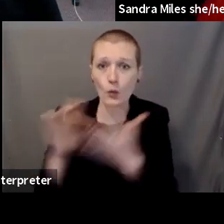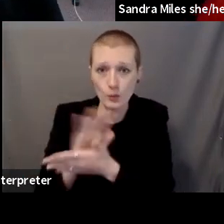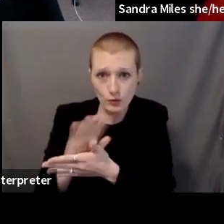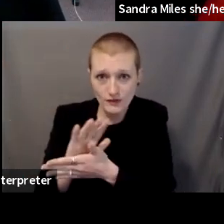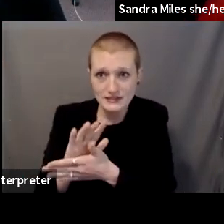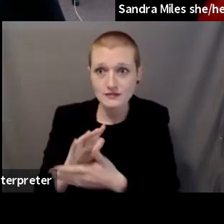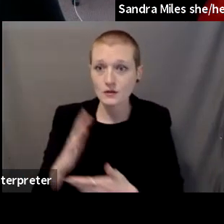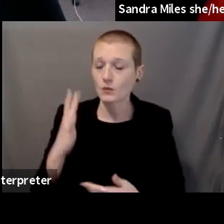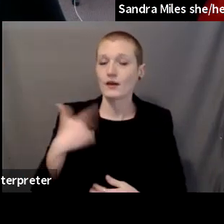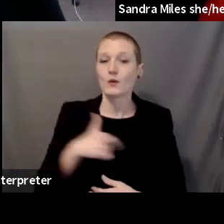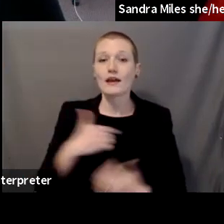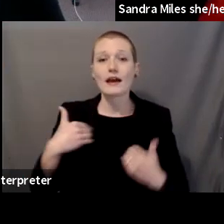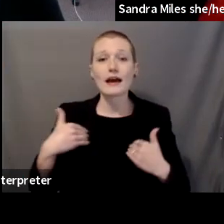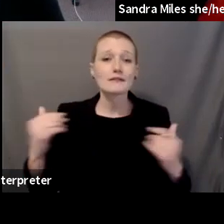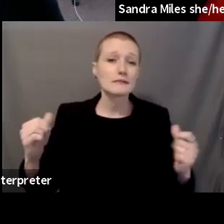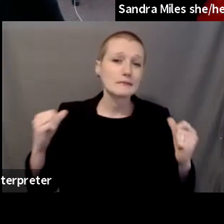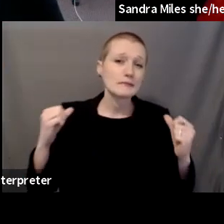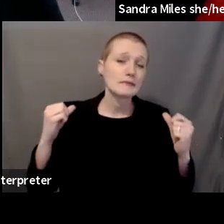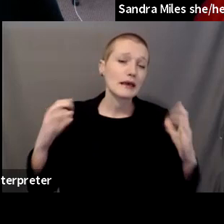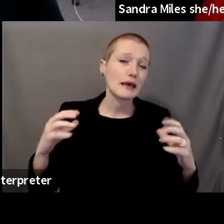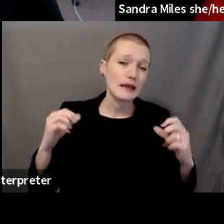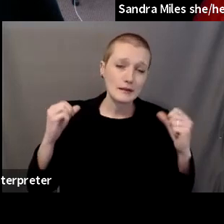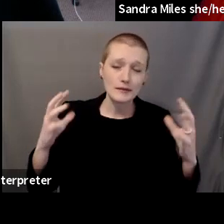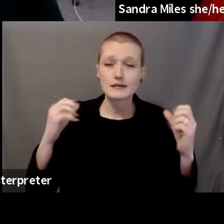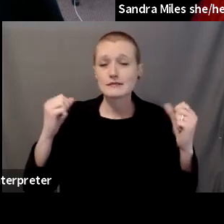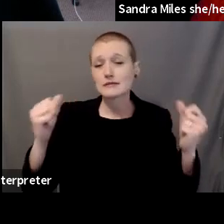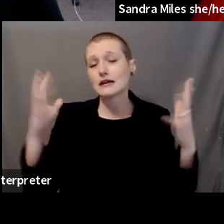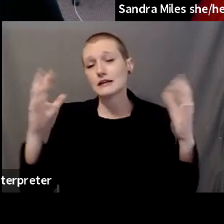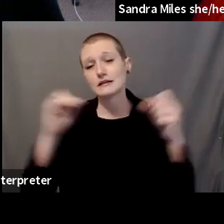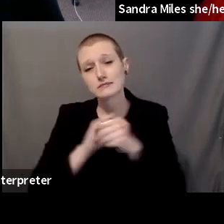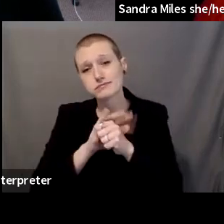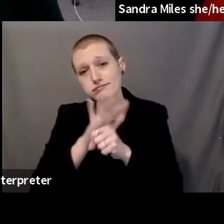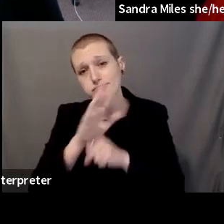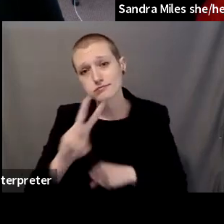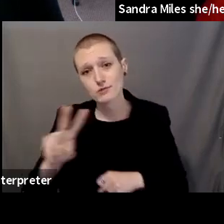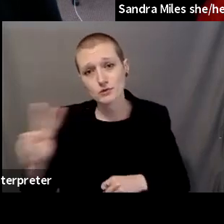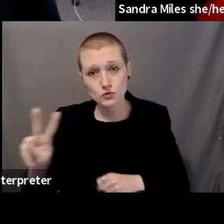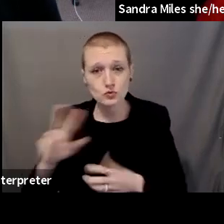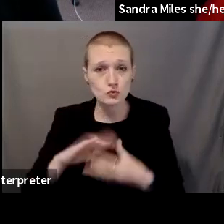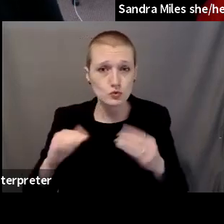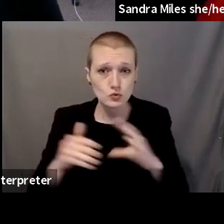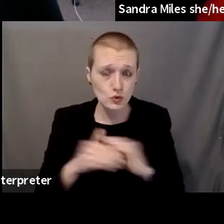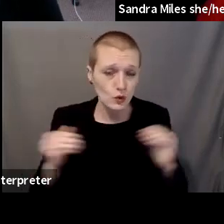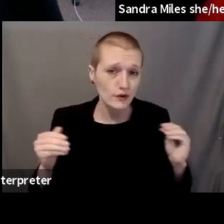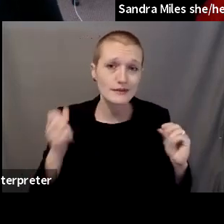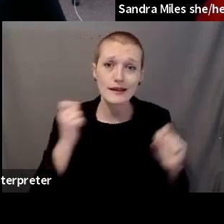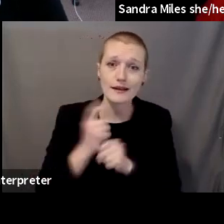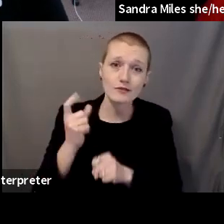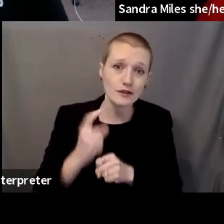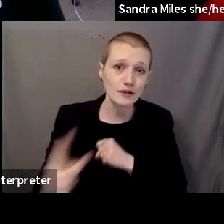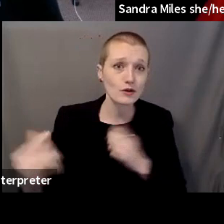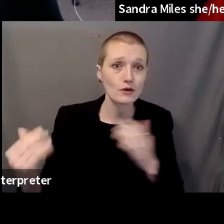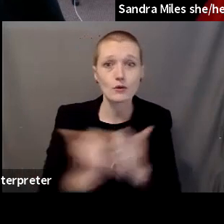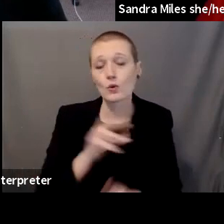Like, we have so many countless World War II stories. Literally, I think every year there's another World War II story that comes